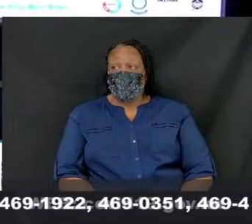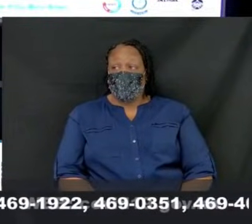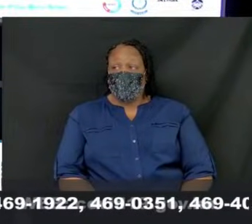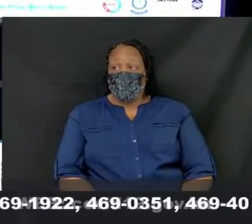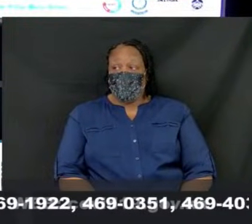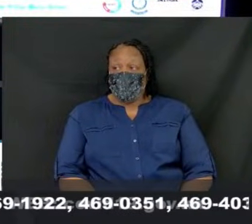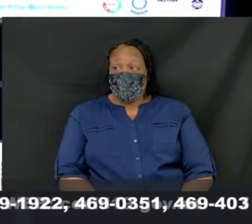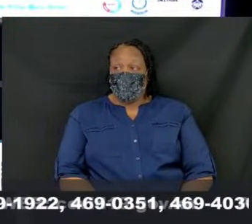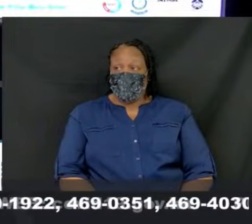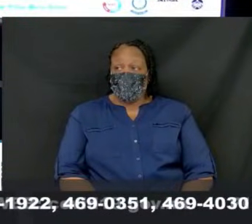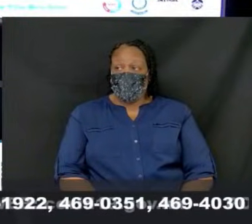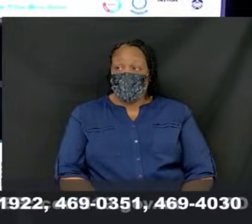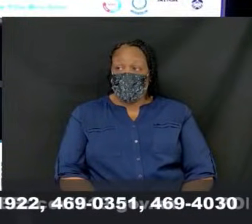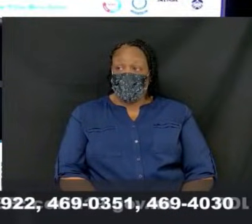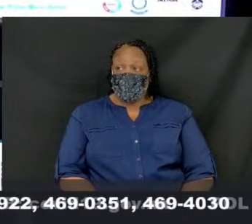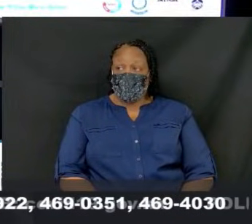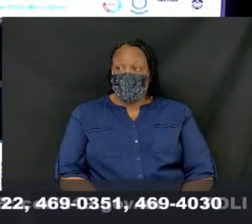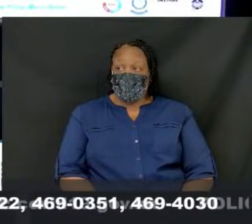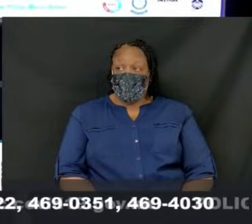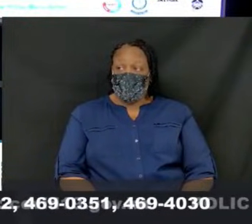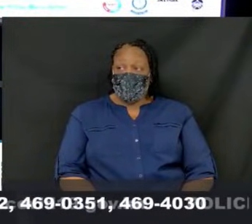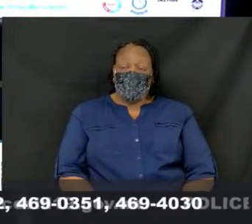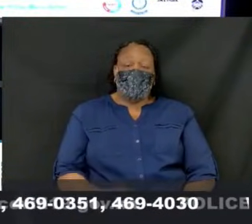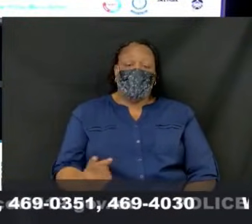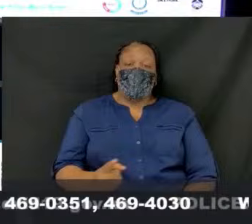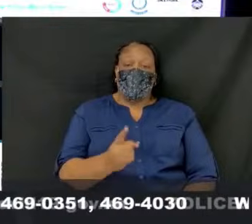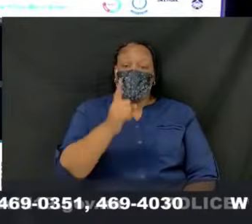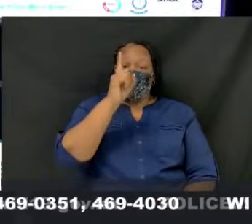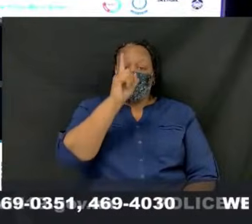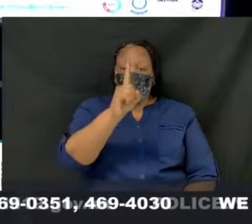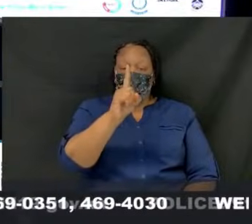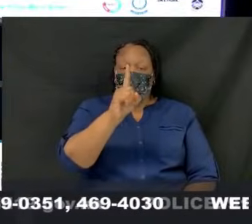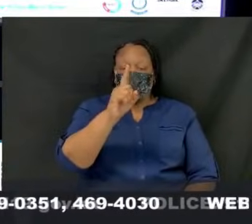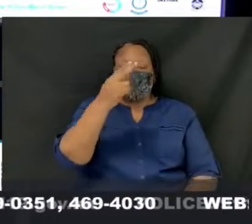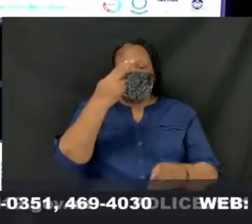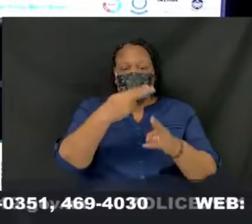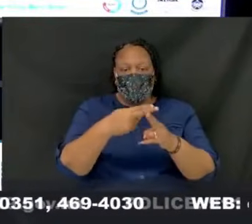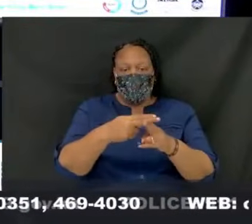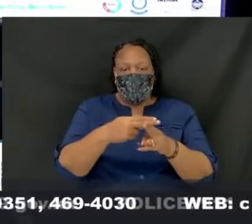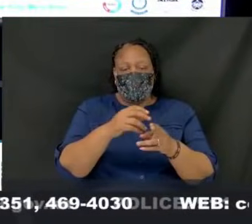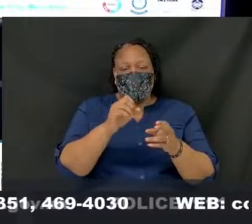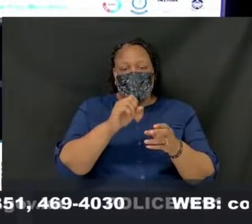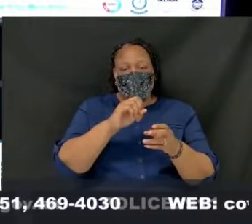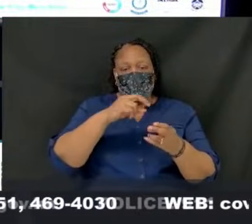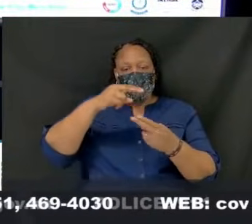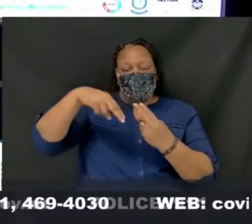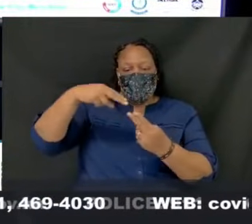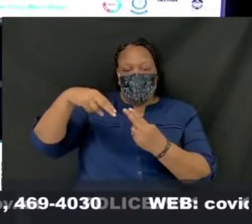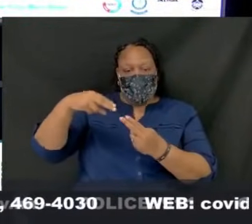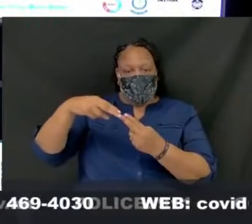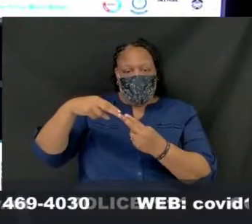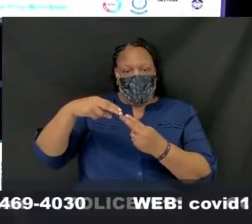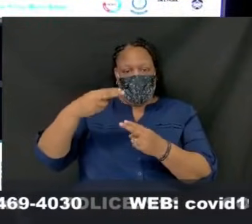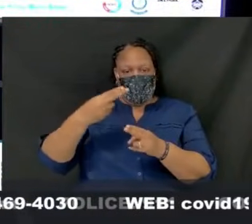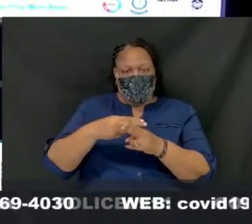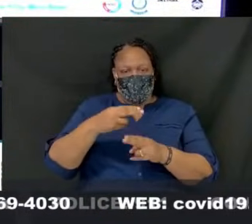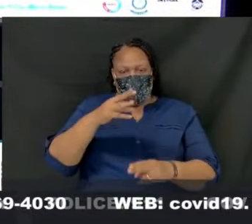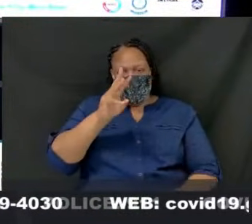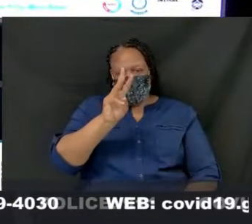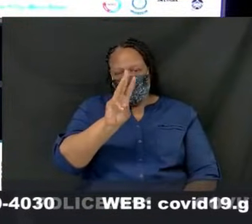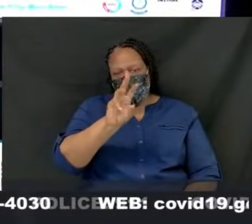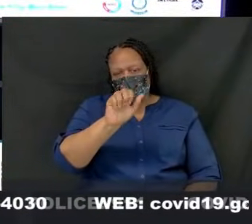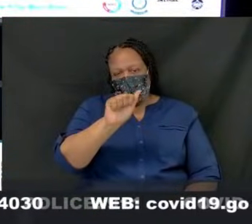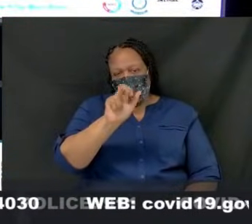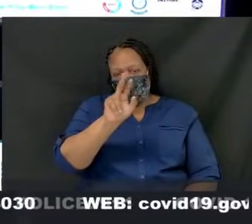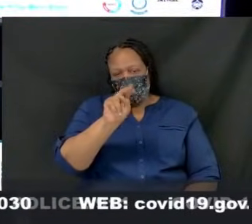remaining name storm, and that's Wanda. We are hoping that Wanda will come and Wanda will go, and we will have a